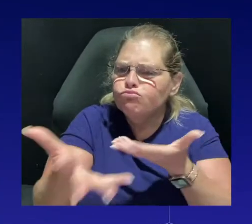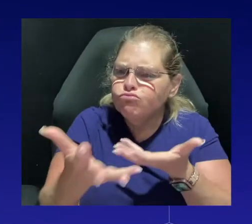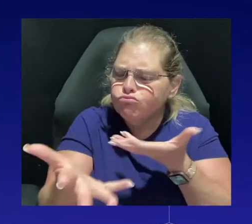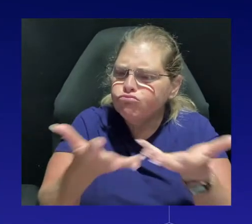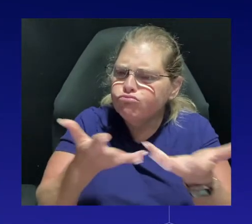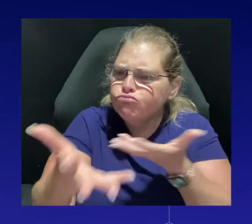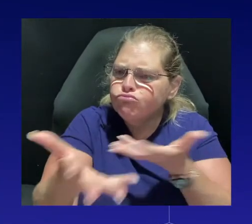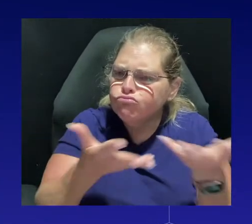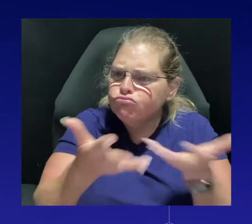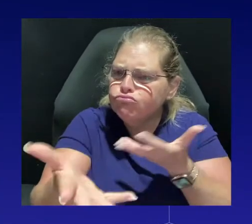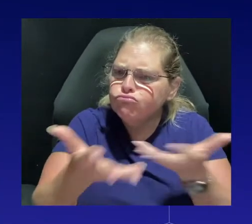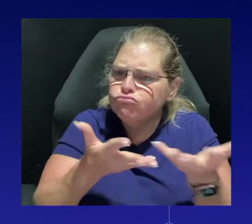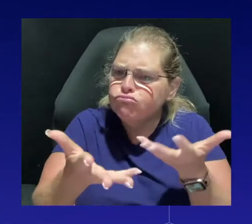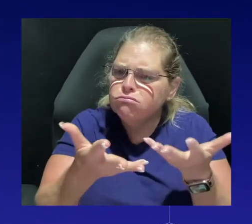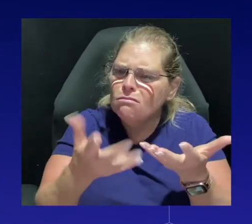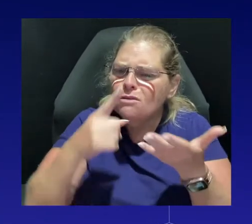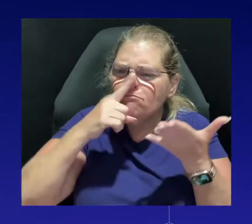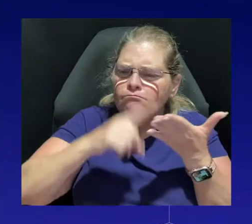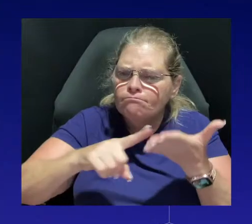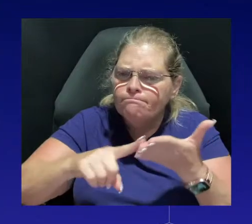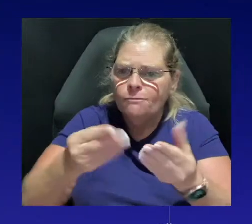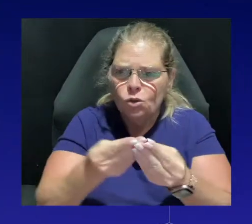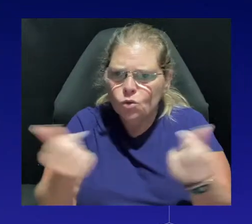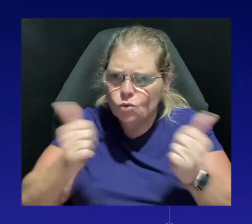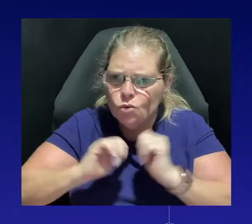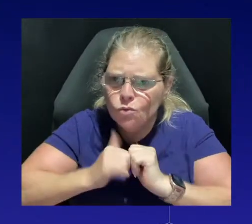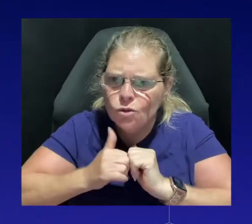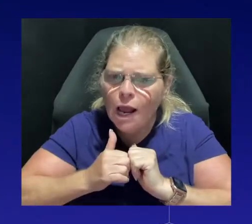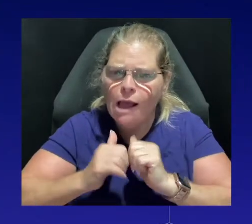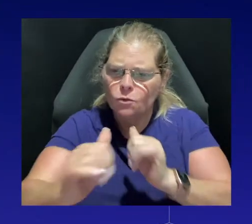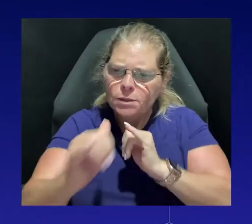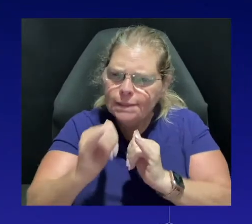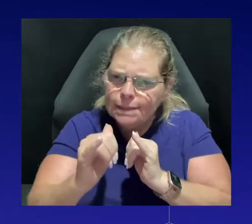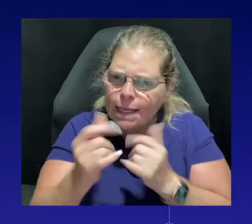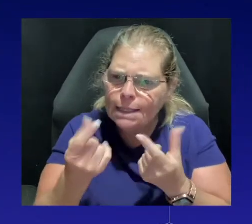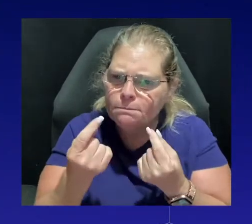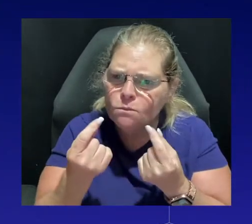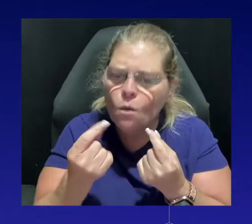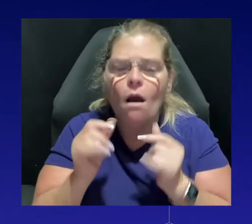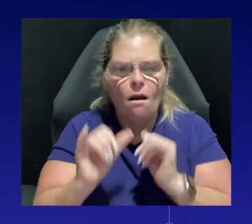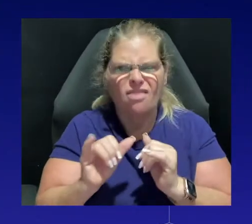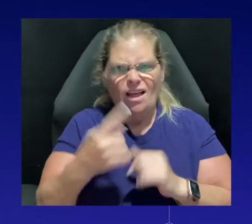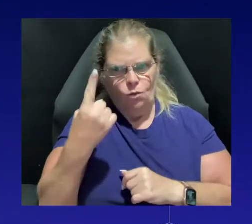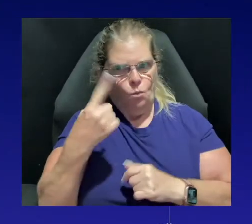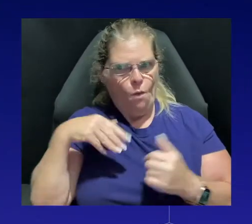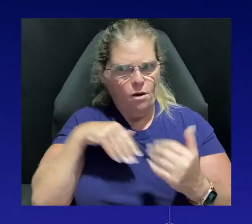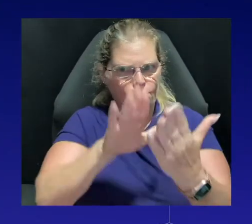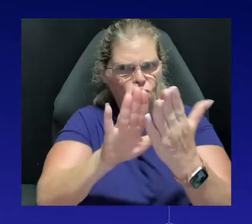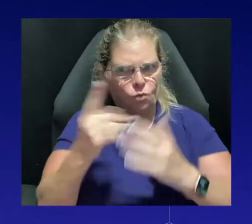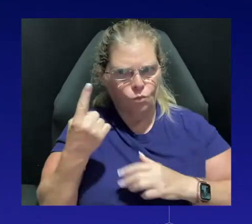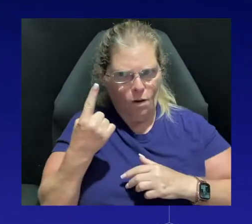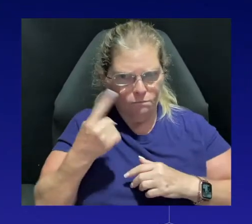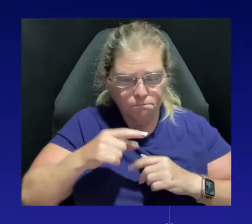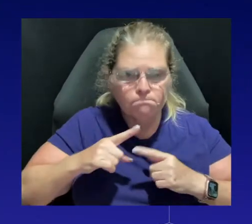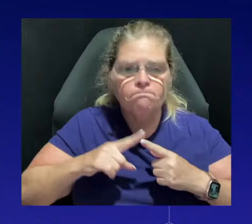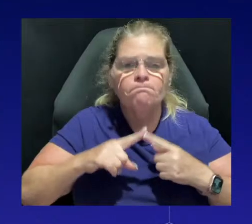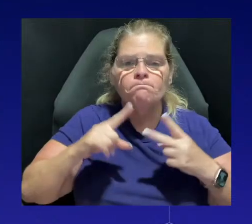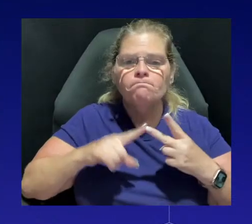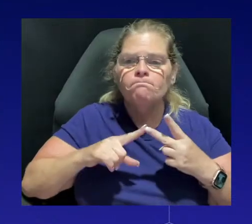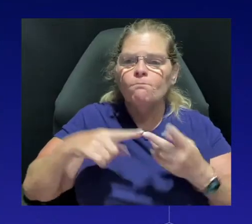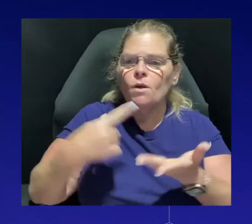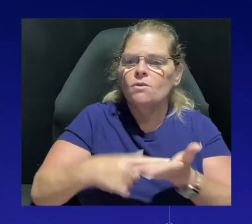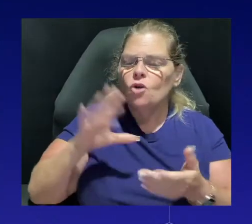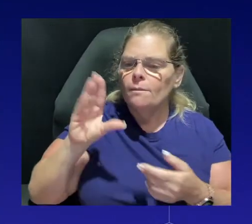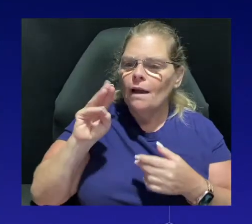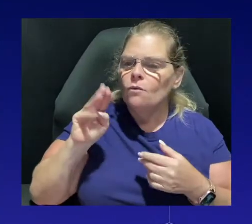are, and let's look for solutions in common. That's one of the approaches. And you mentioned before the Common Fund, we have